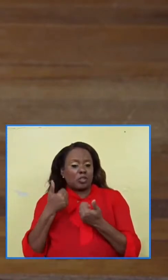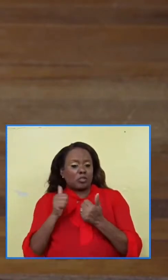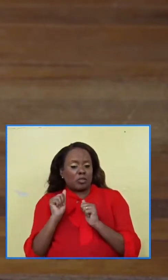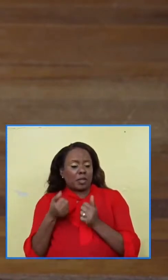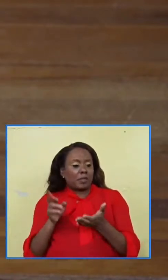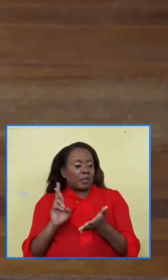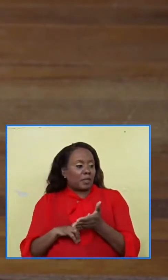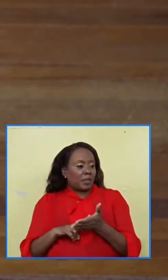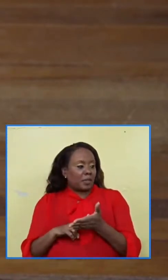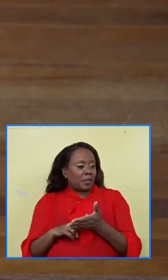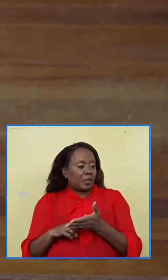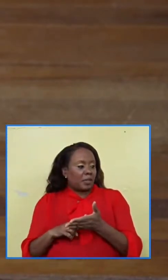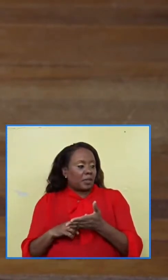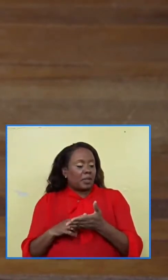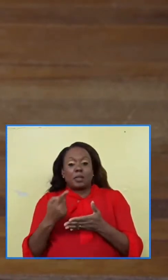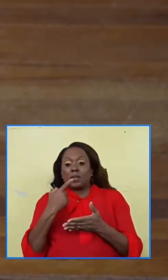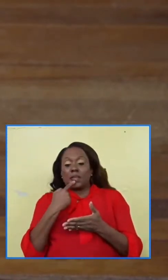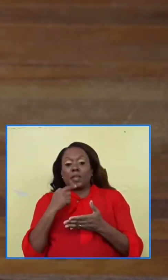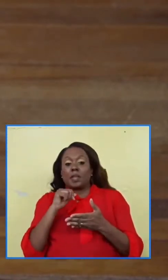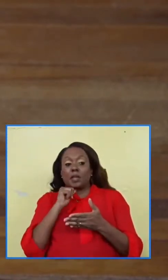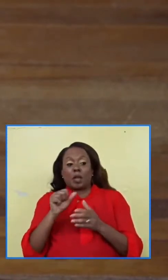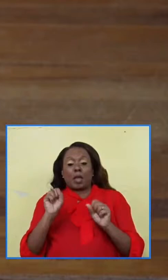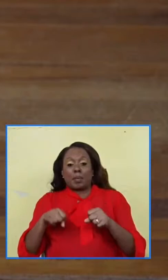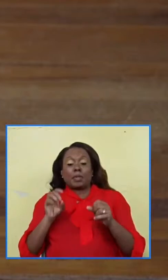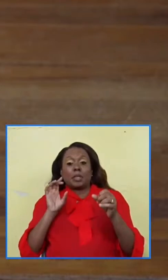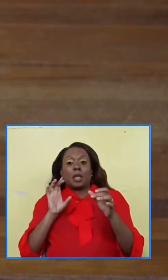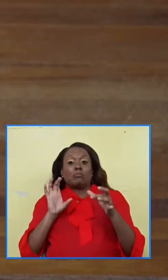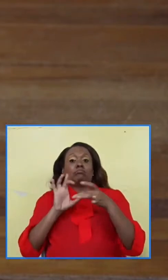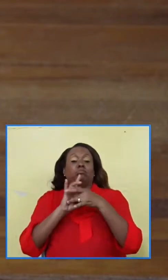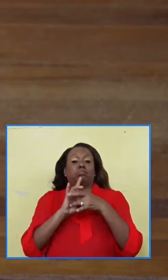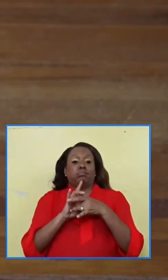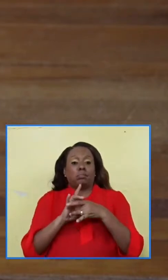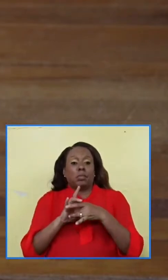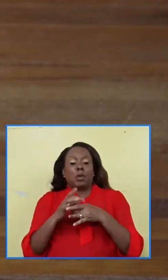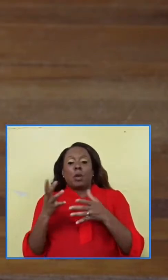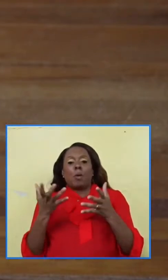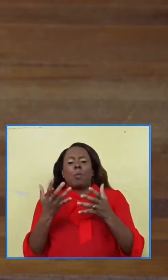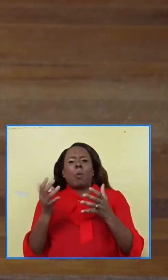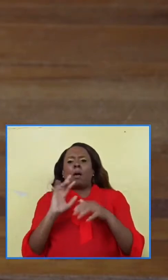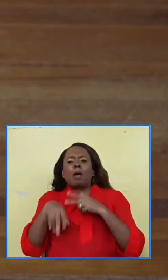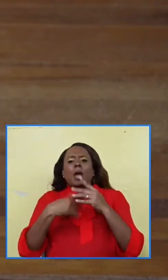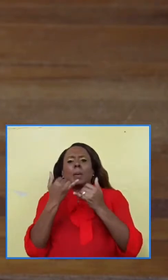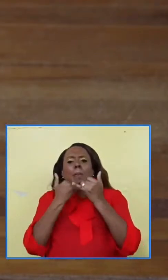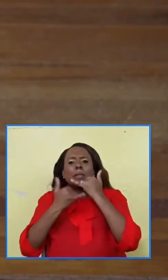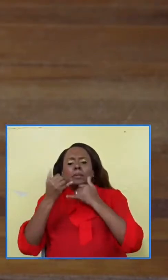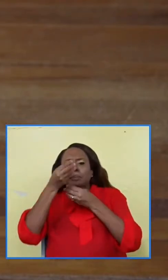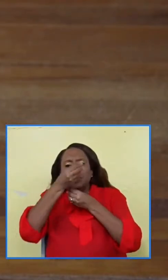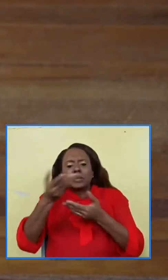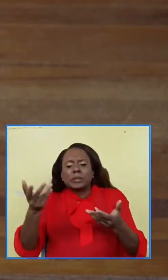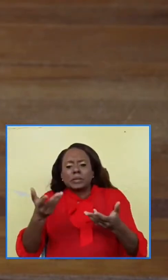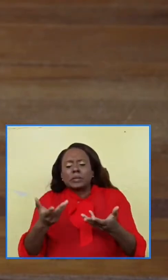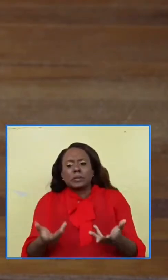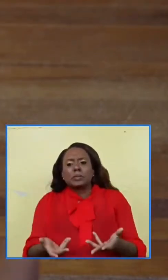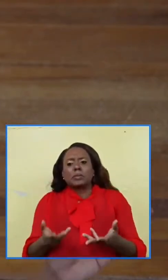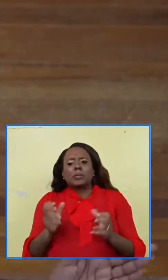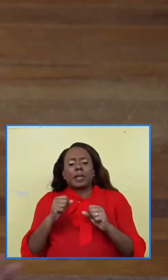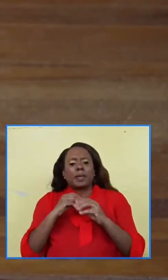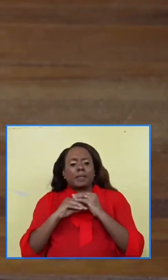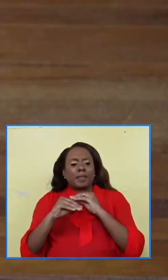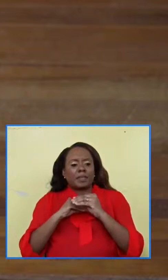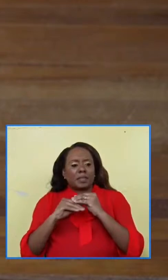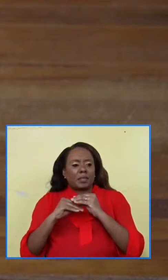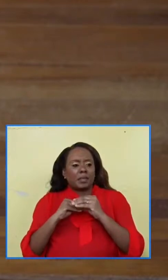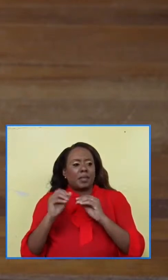in registering. Okay. Is it that you're not able to go on, and you could tell us what kind of error messages you may be getting so yeah. that we can fix that. But we can do